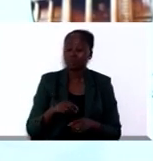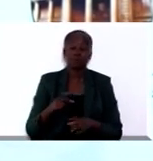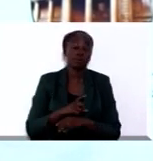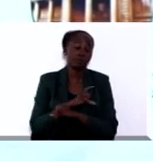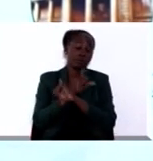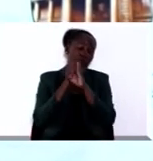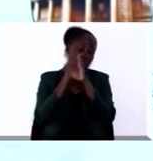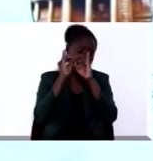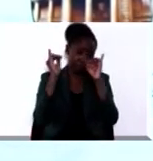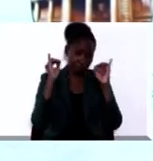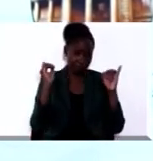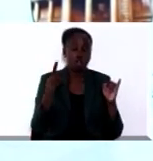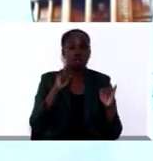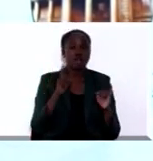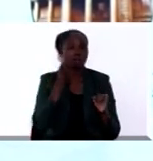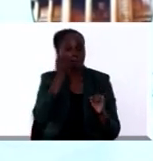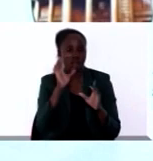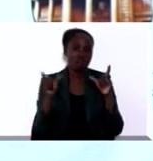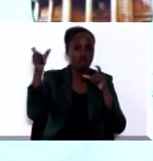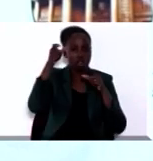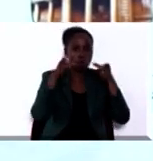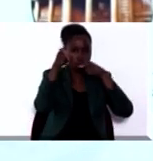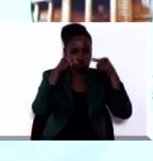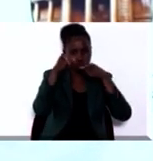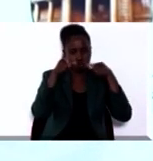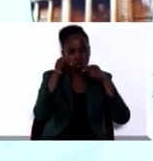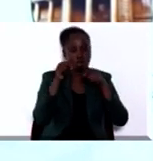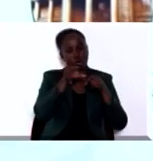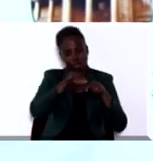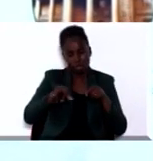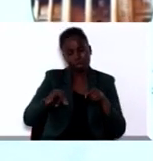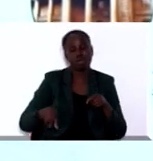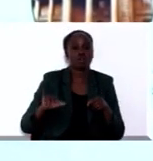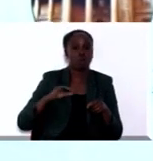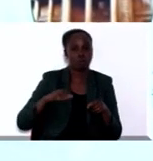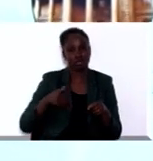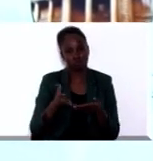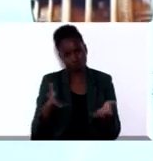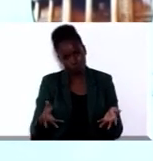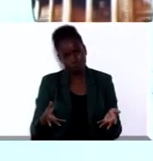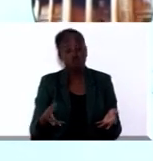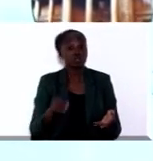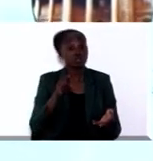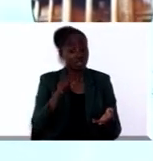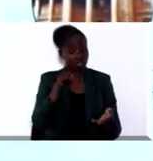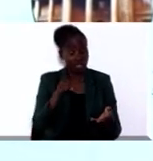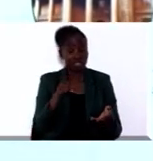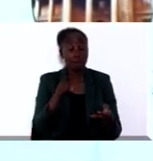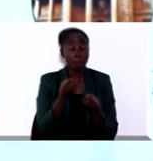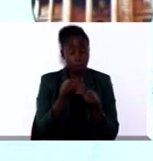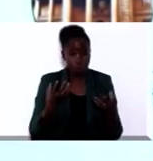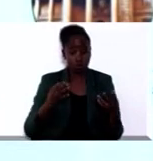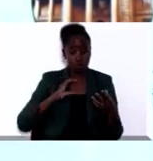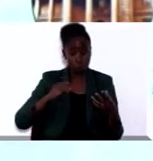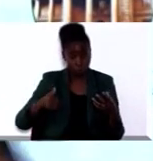patriarchy, in our society. We must dismantle patriarchy. The domination of women